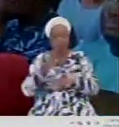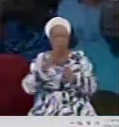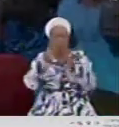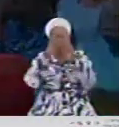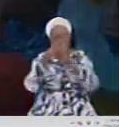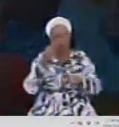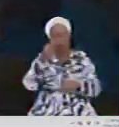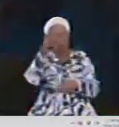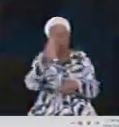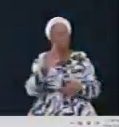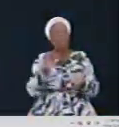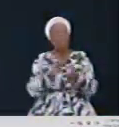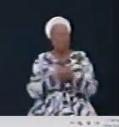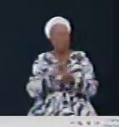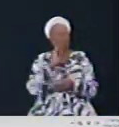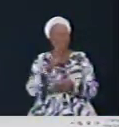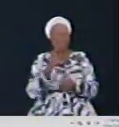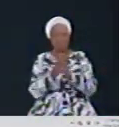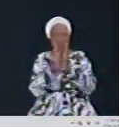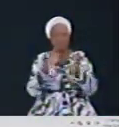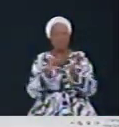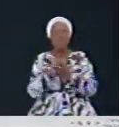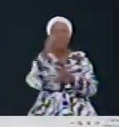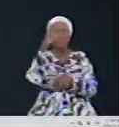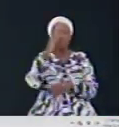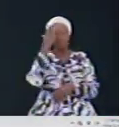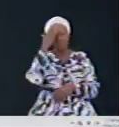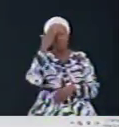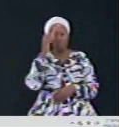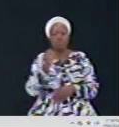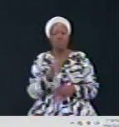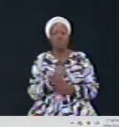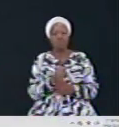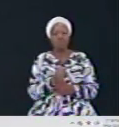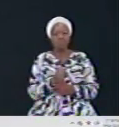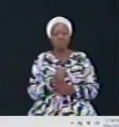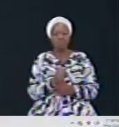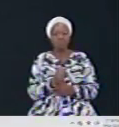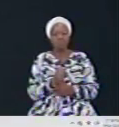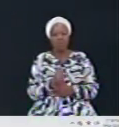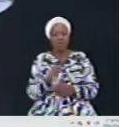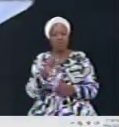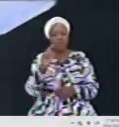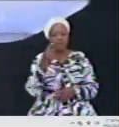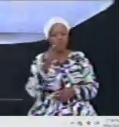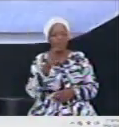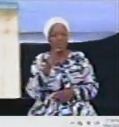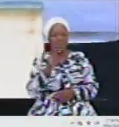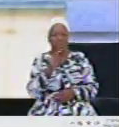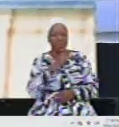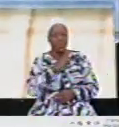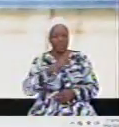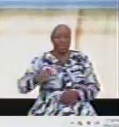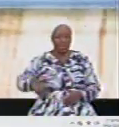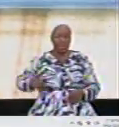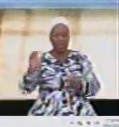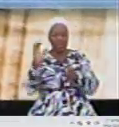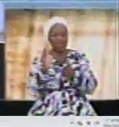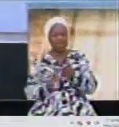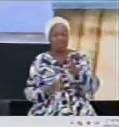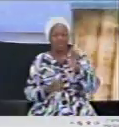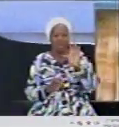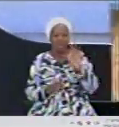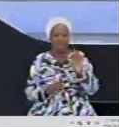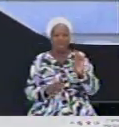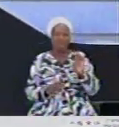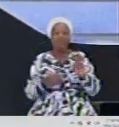That's the prayer God recognizes. We're looking at 1 Kings chapter 8.